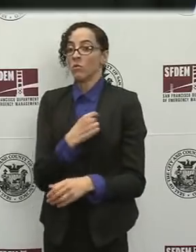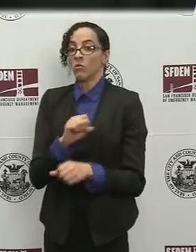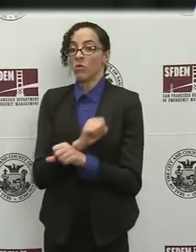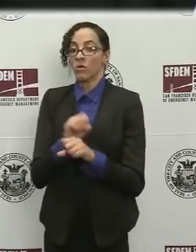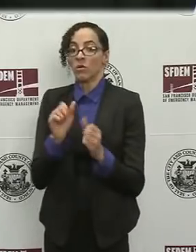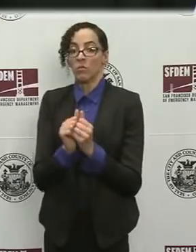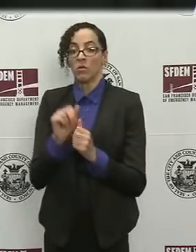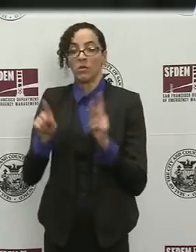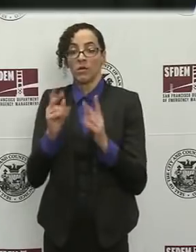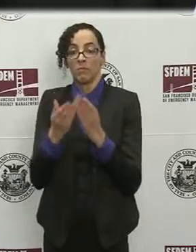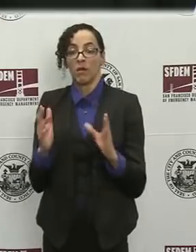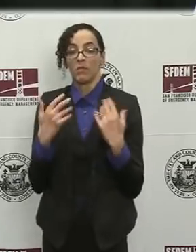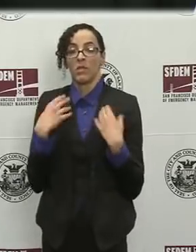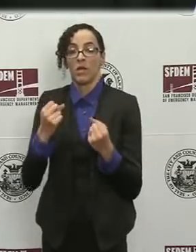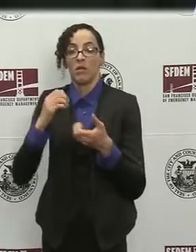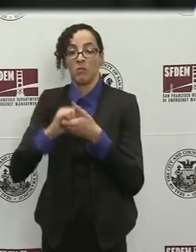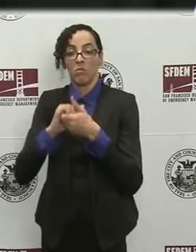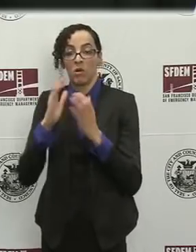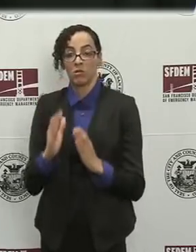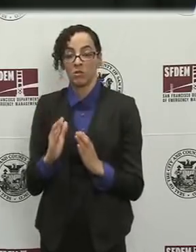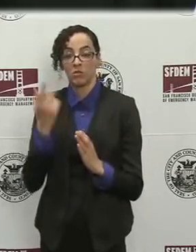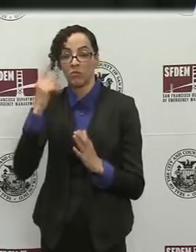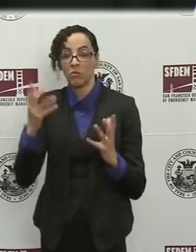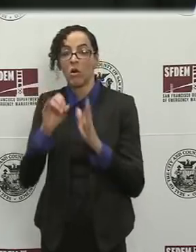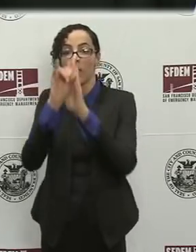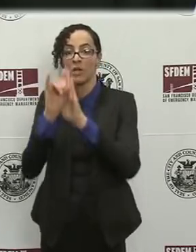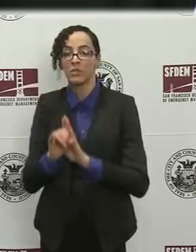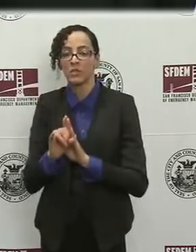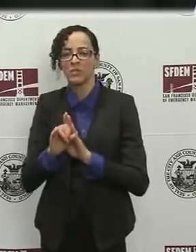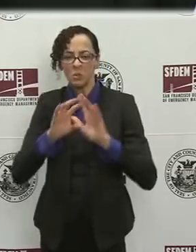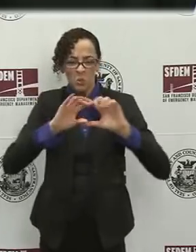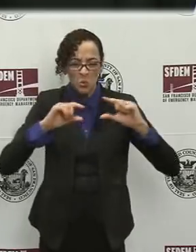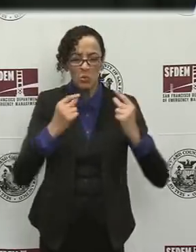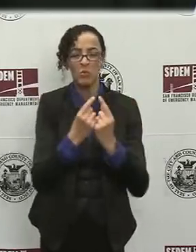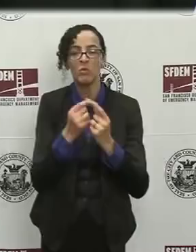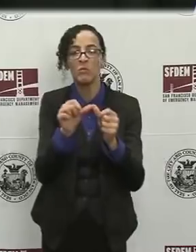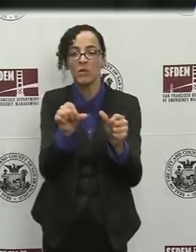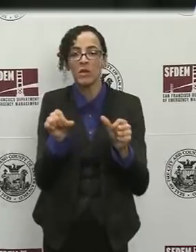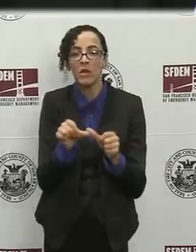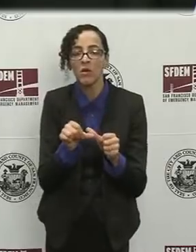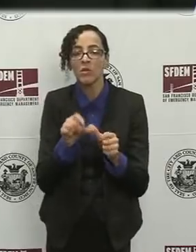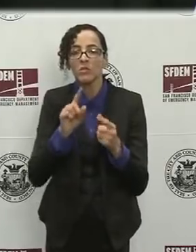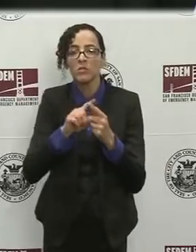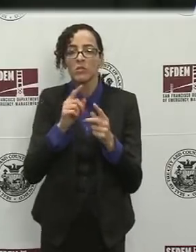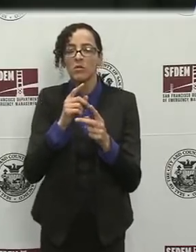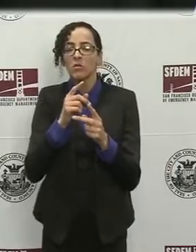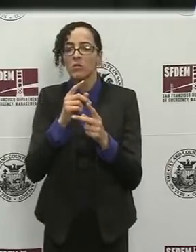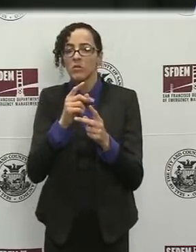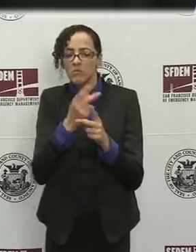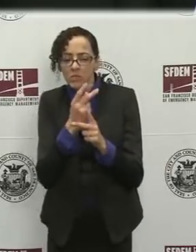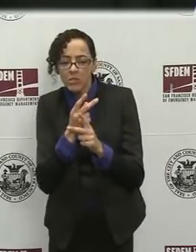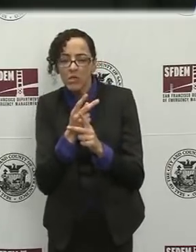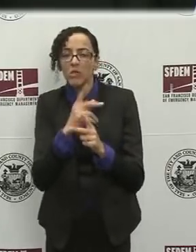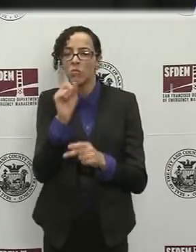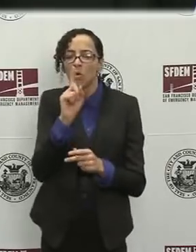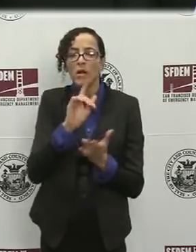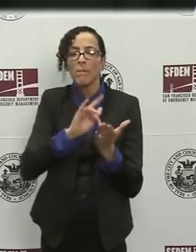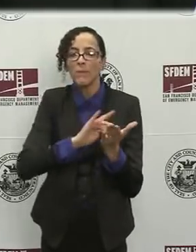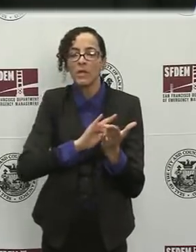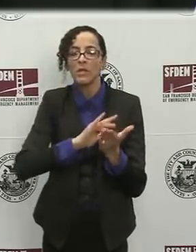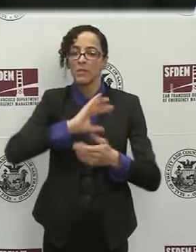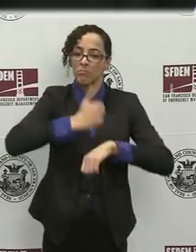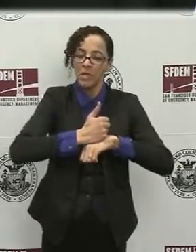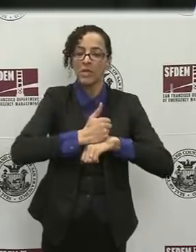potentially smaller congregate sites to serve as medically based shelters, and this would be for individuals who are